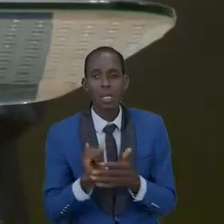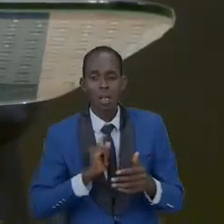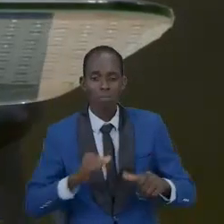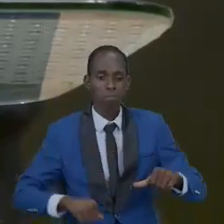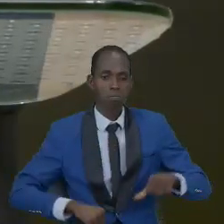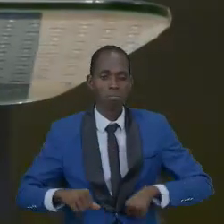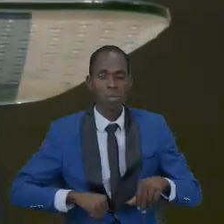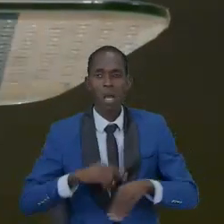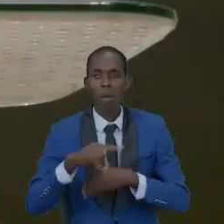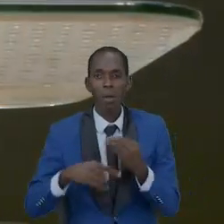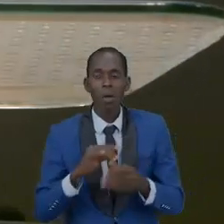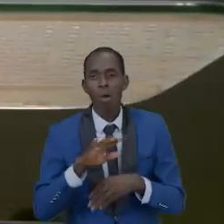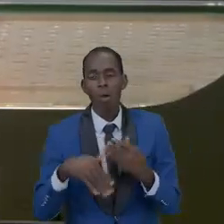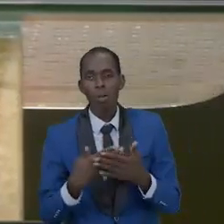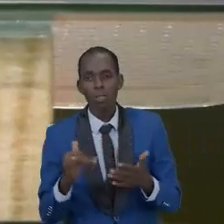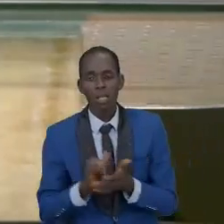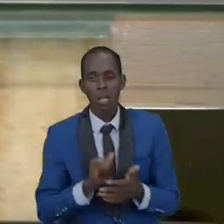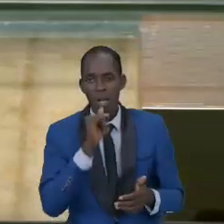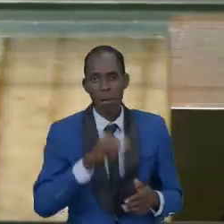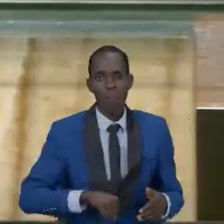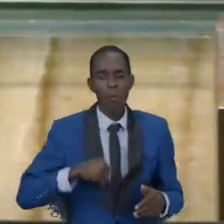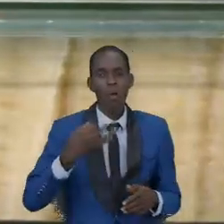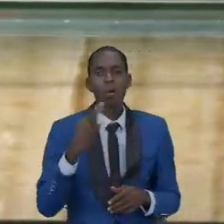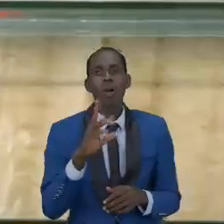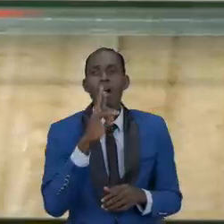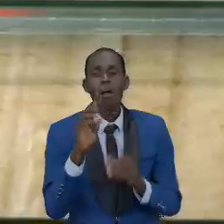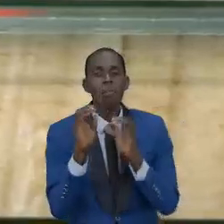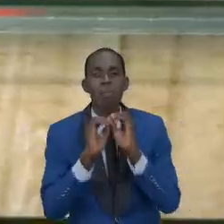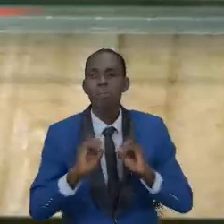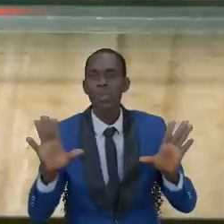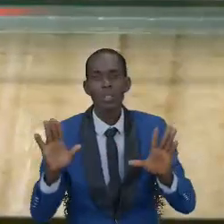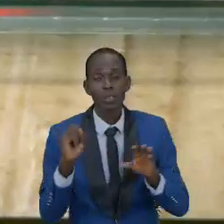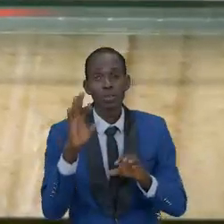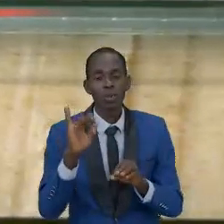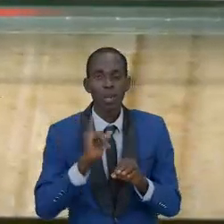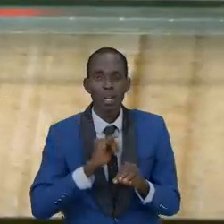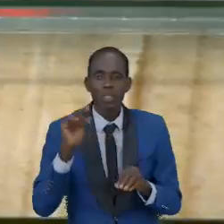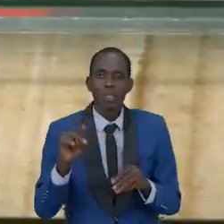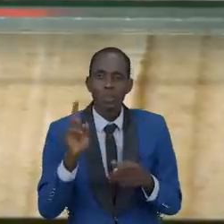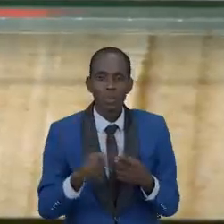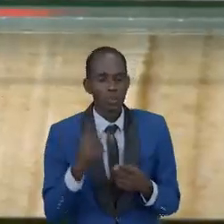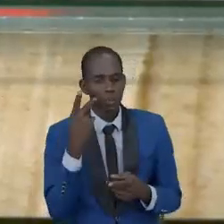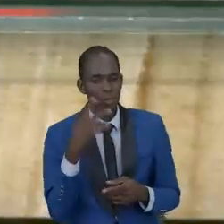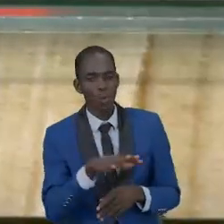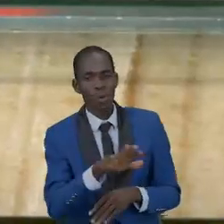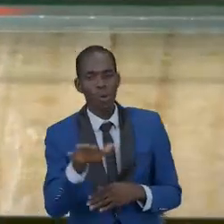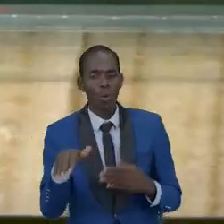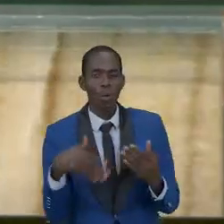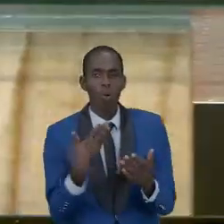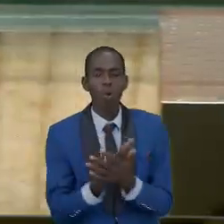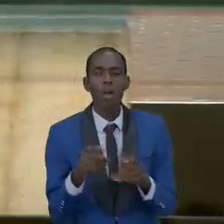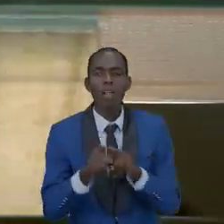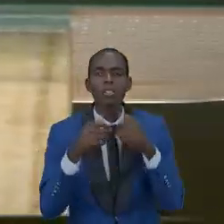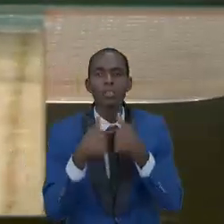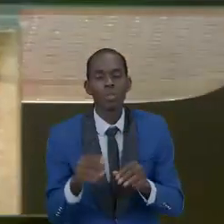those things I was proud of, they were nothing. And so I had to count them loss for Christ.